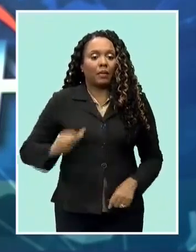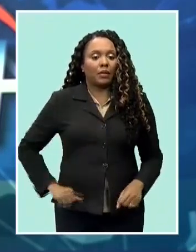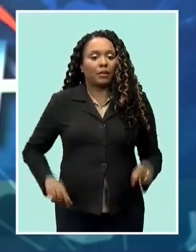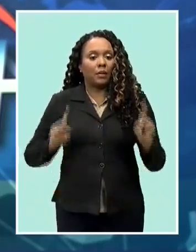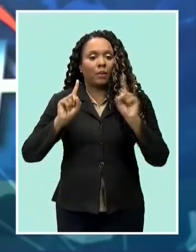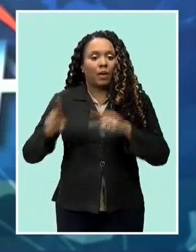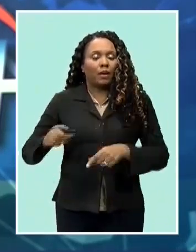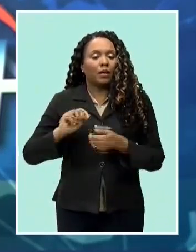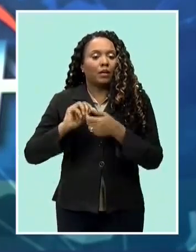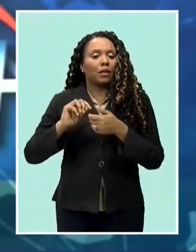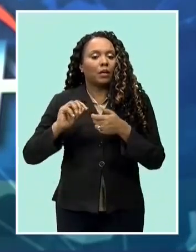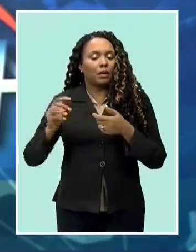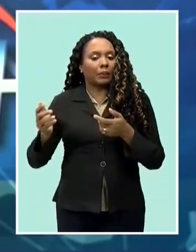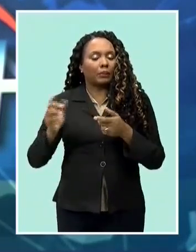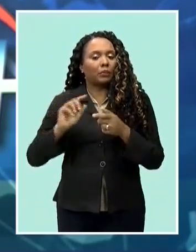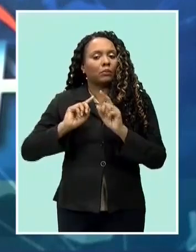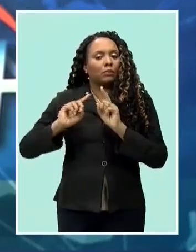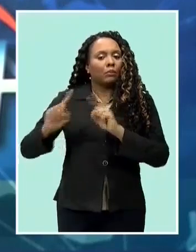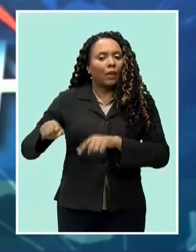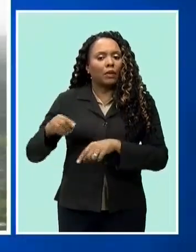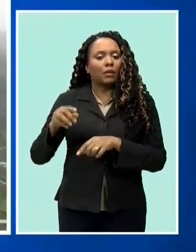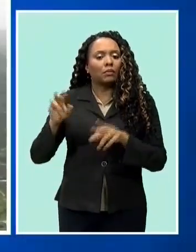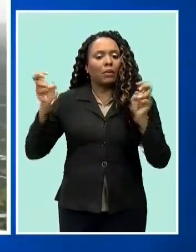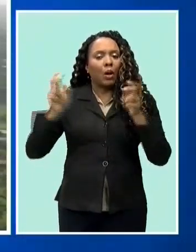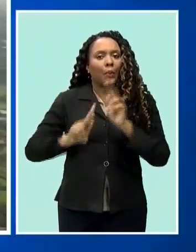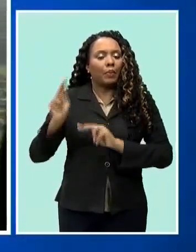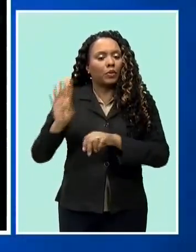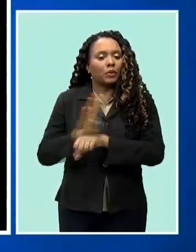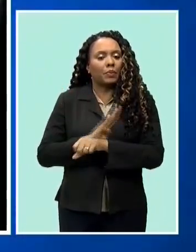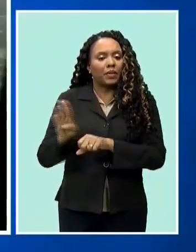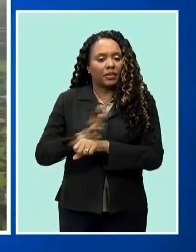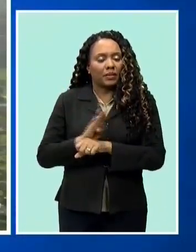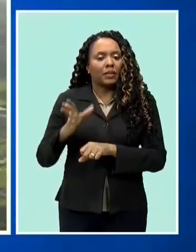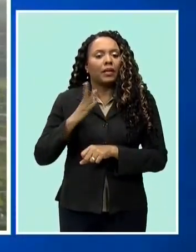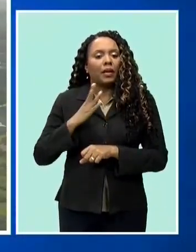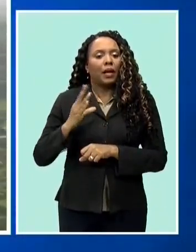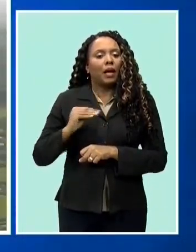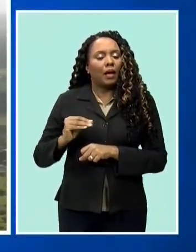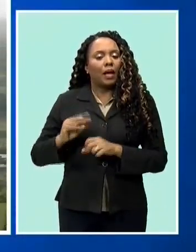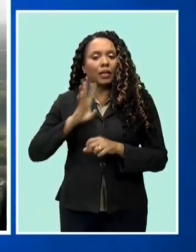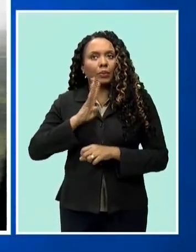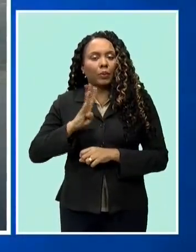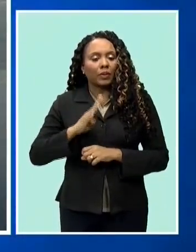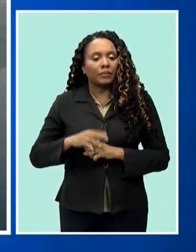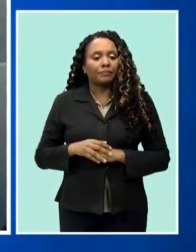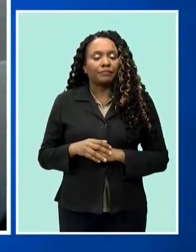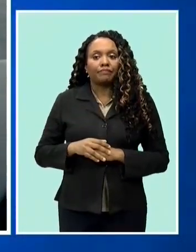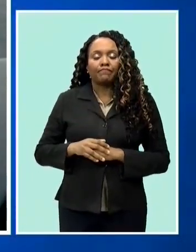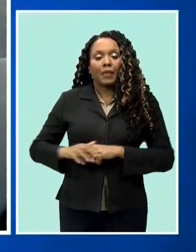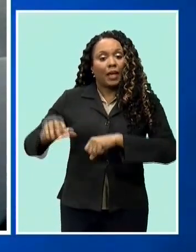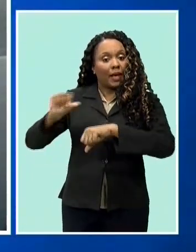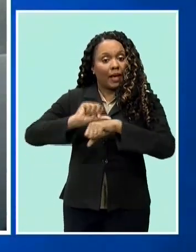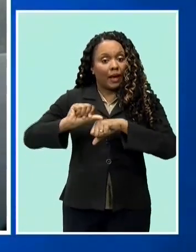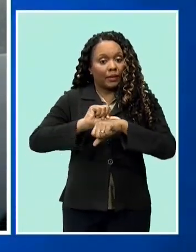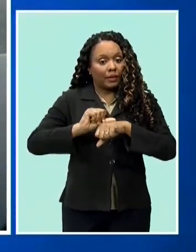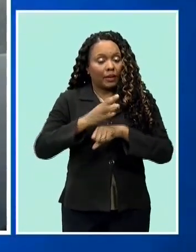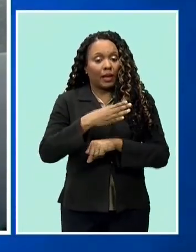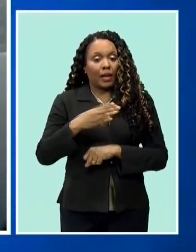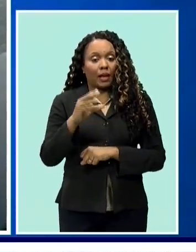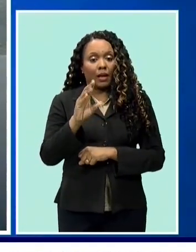Our Sharika Griffith reports. Negotiations with the government of Antigua and Barbuda on the proposed sale of most